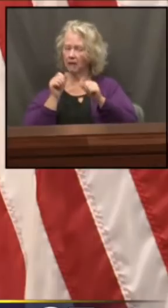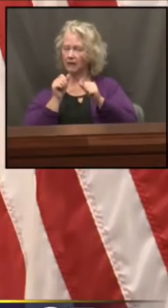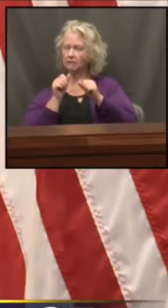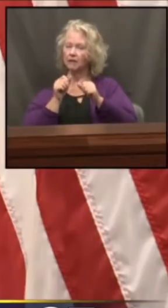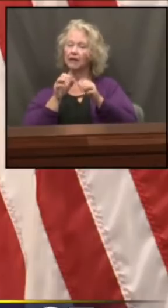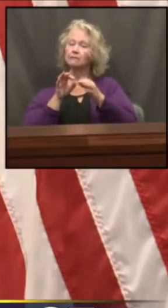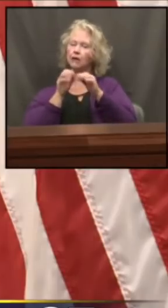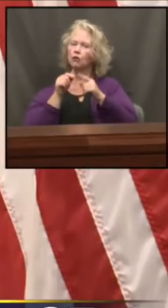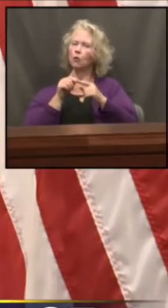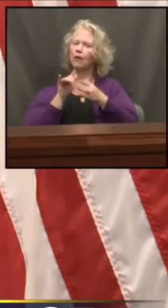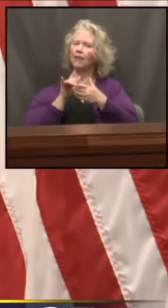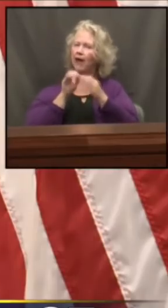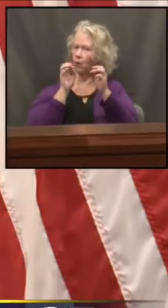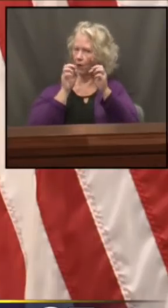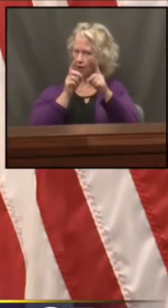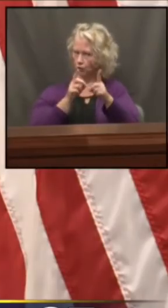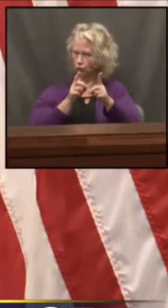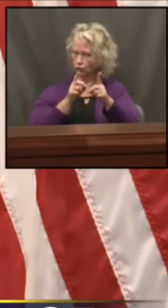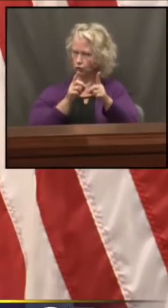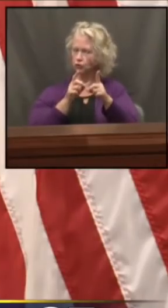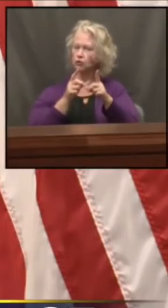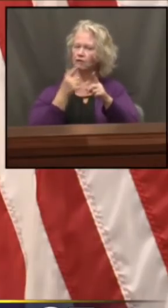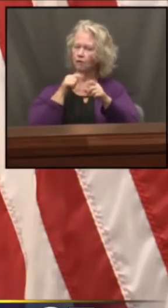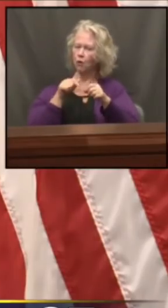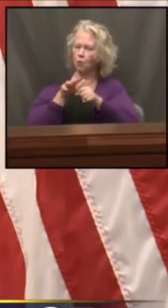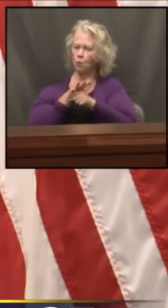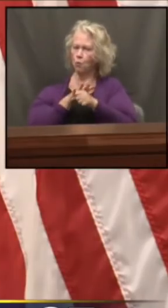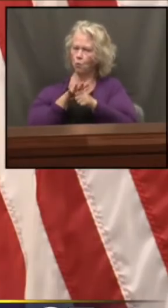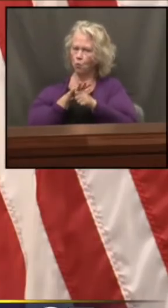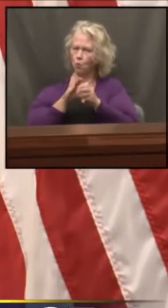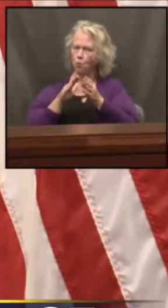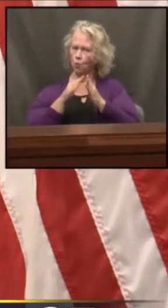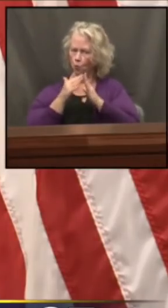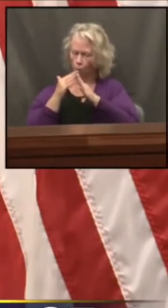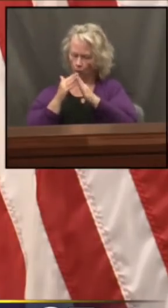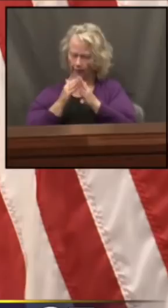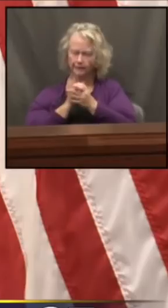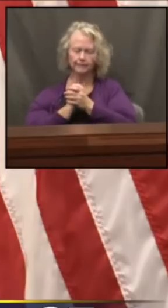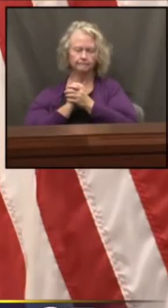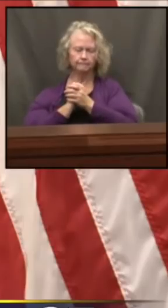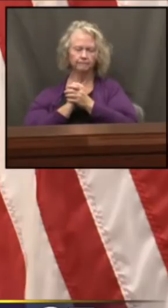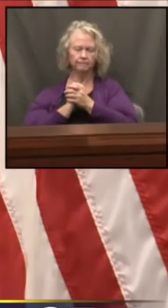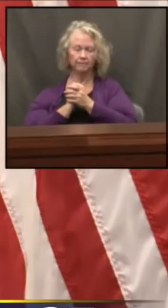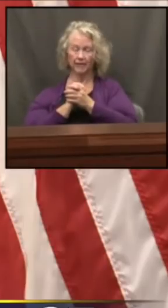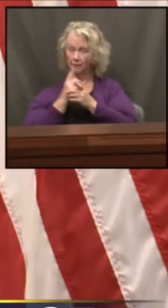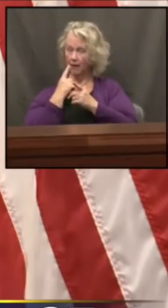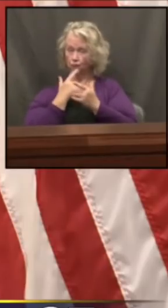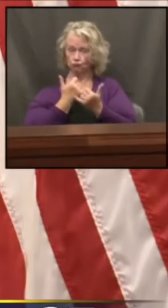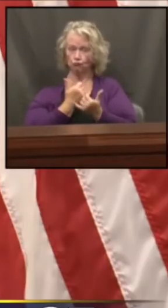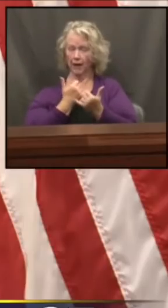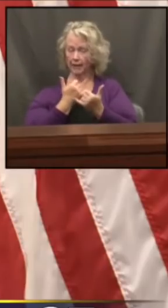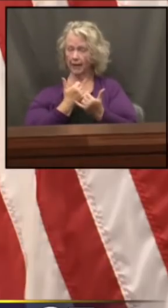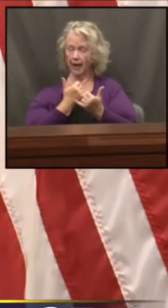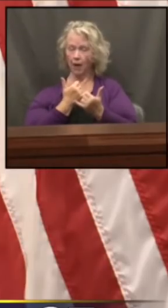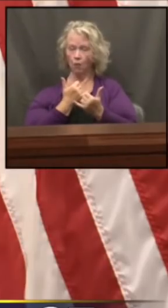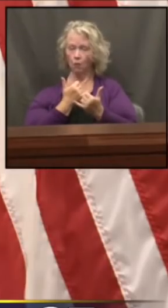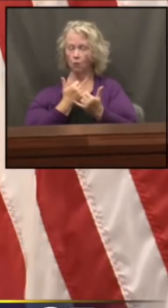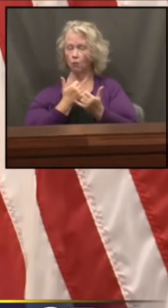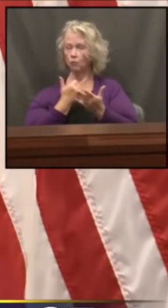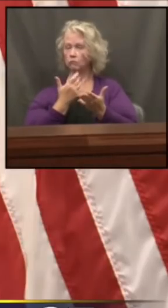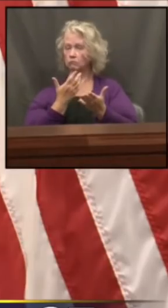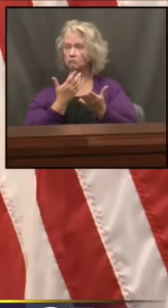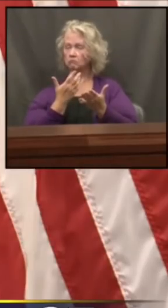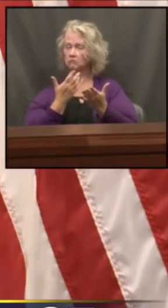on the education side, that has been provided to our local municipalities and our school districts. But at this time, right now, we